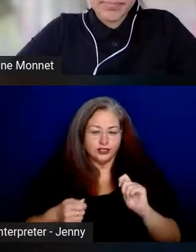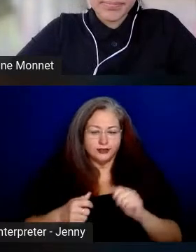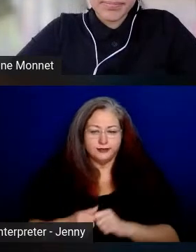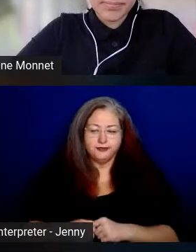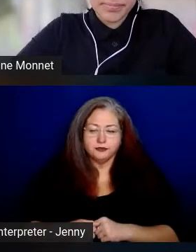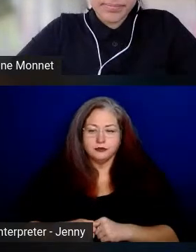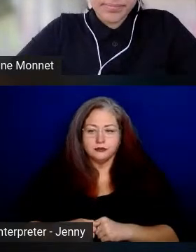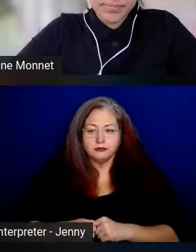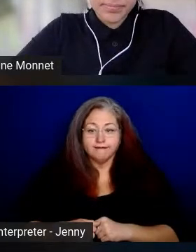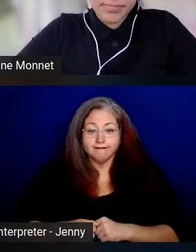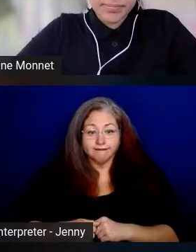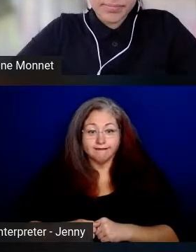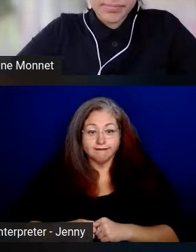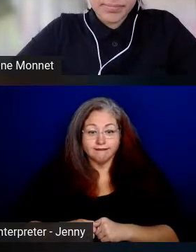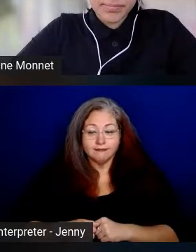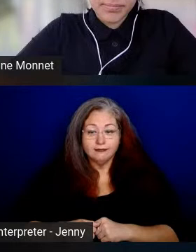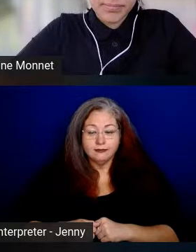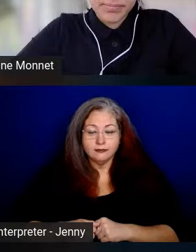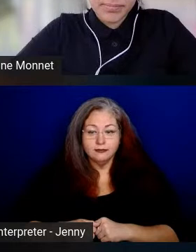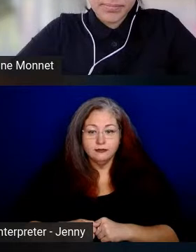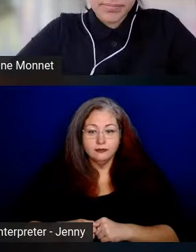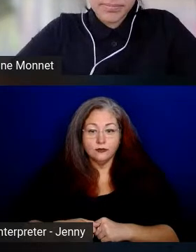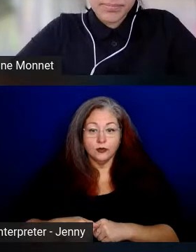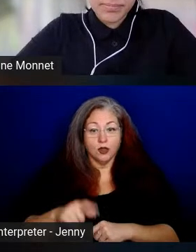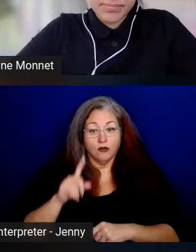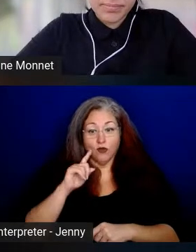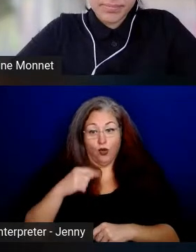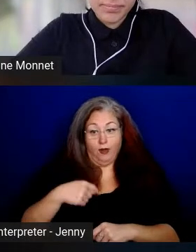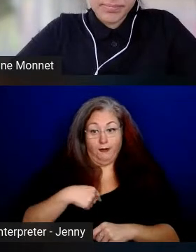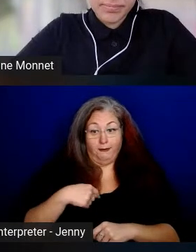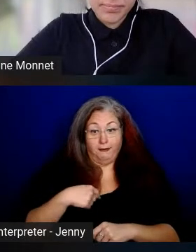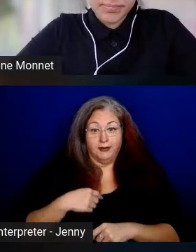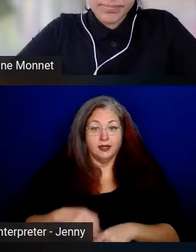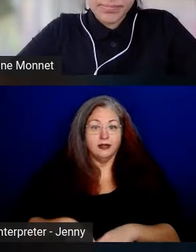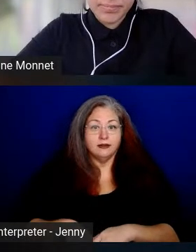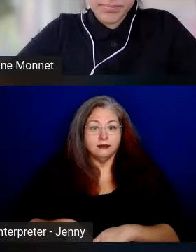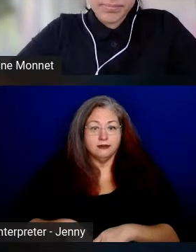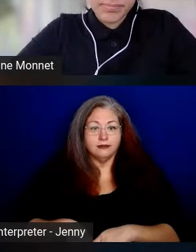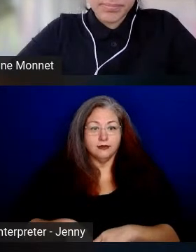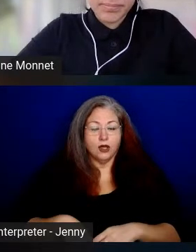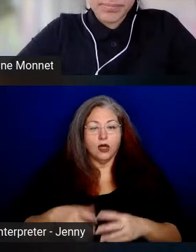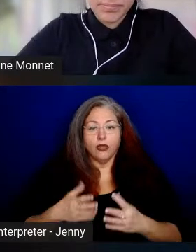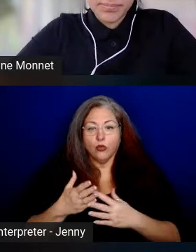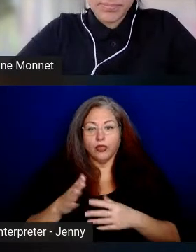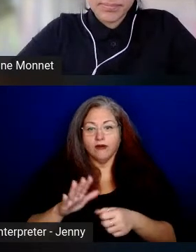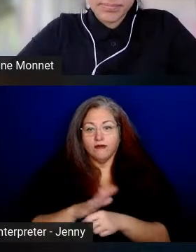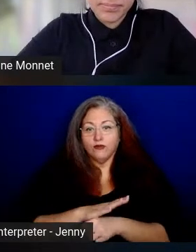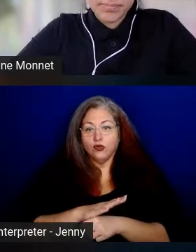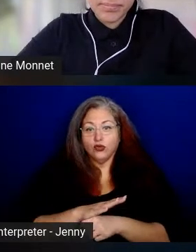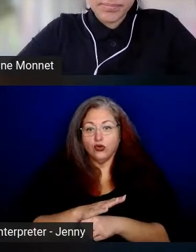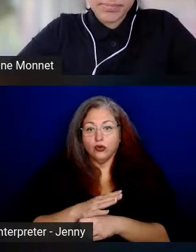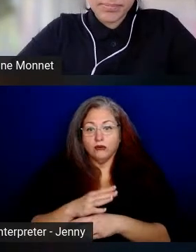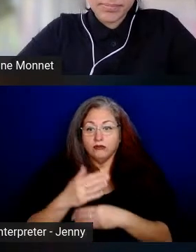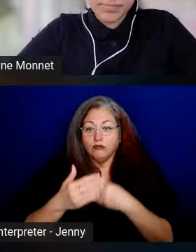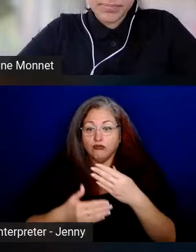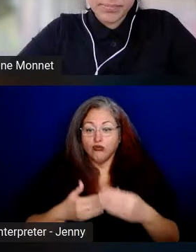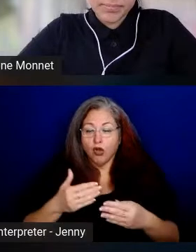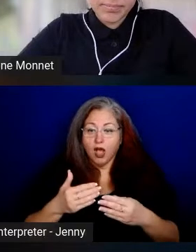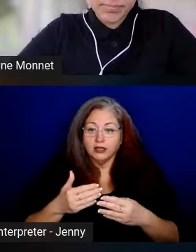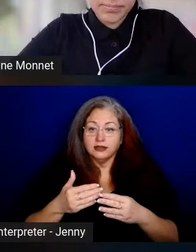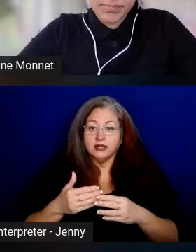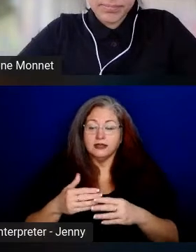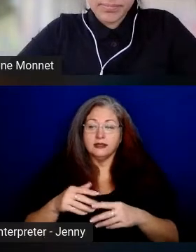And yeah, I think for me, it's also throughout the screening process, I learned so many stories